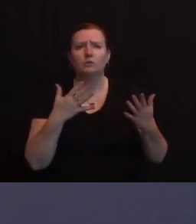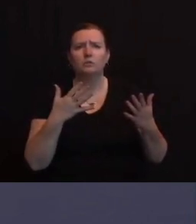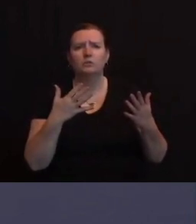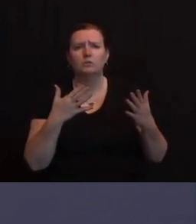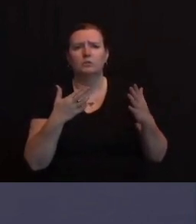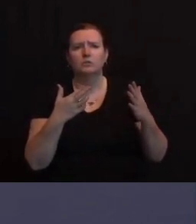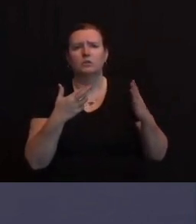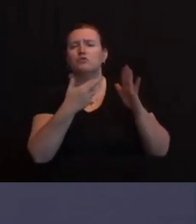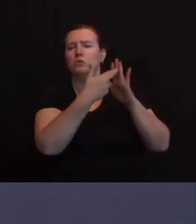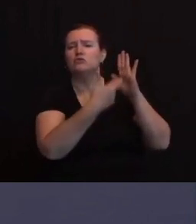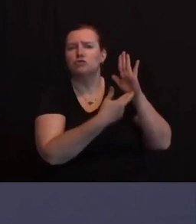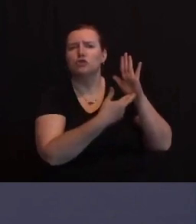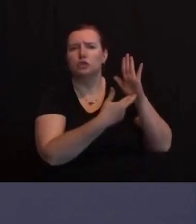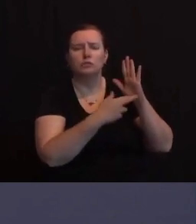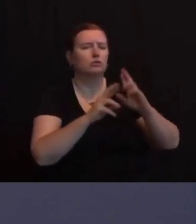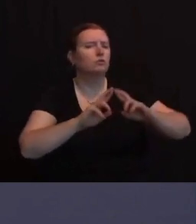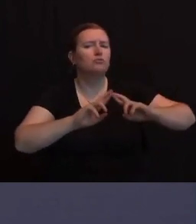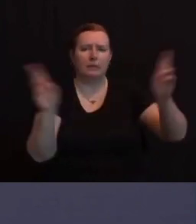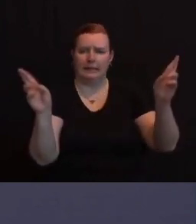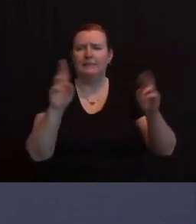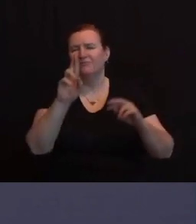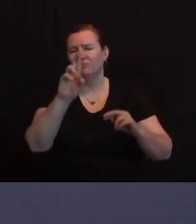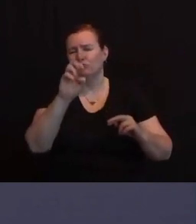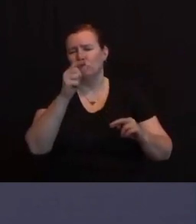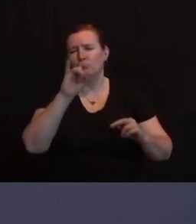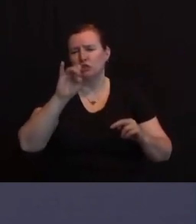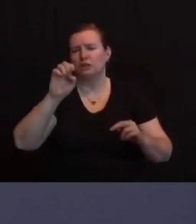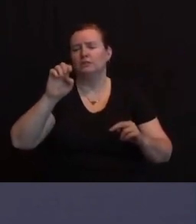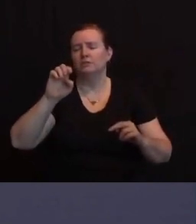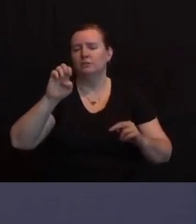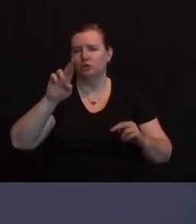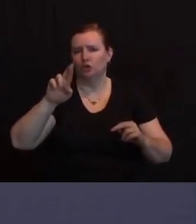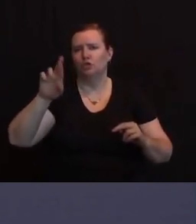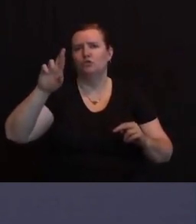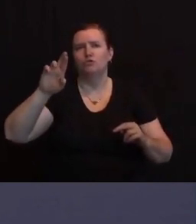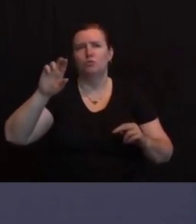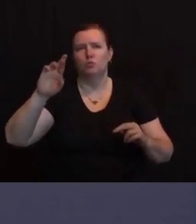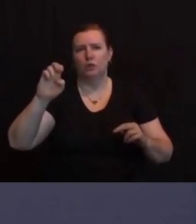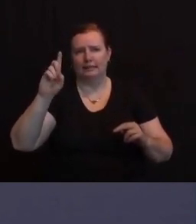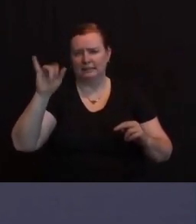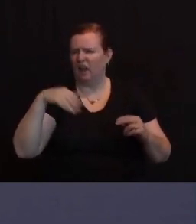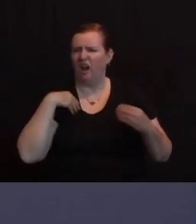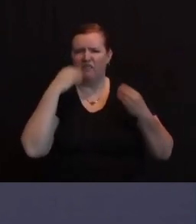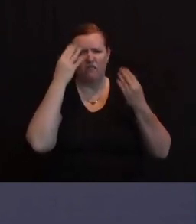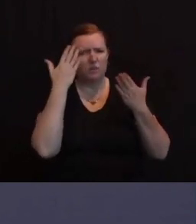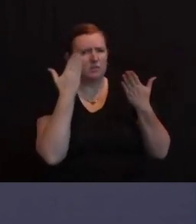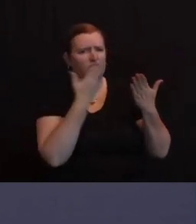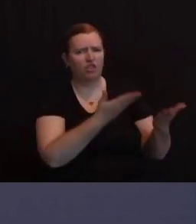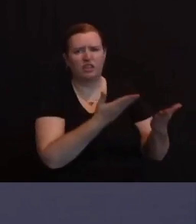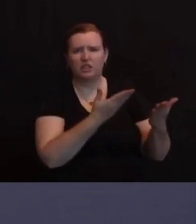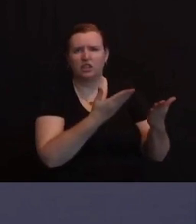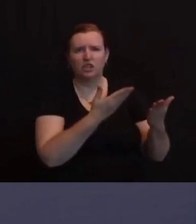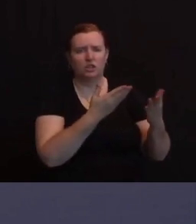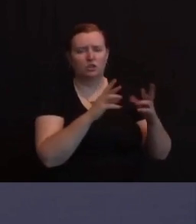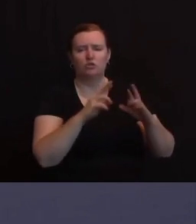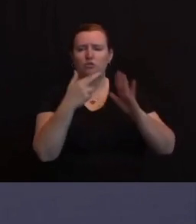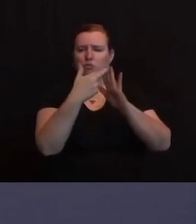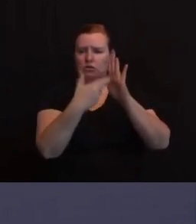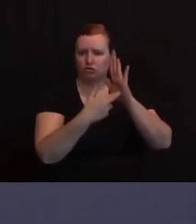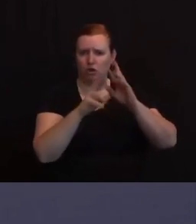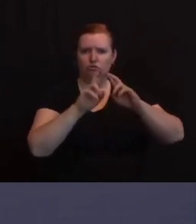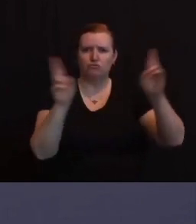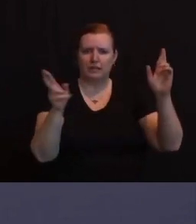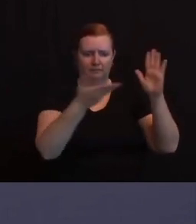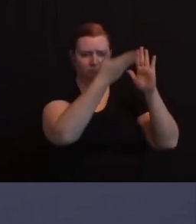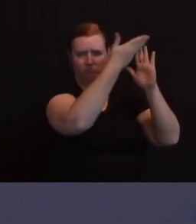registerready.nj.gov, which is a tremendous resource. So really just a commercial with regard to preparedness and making